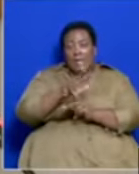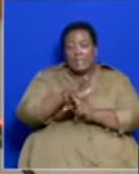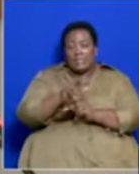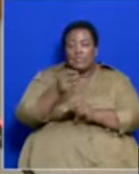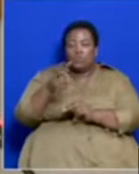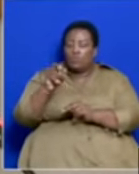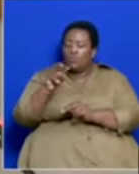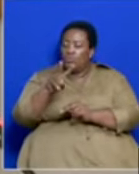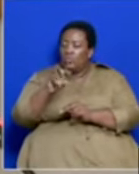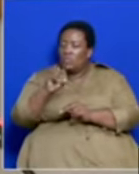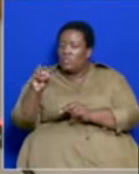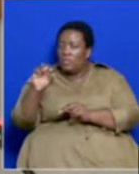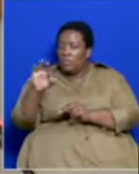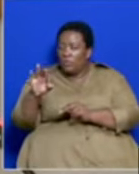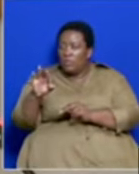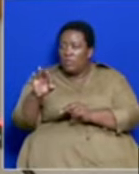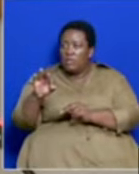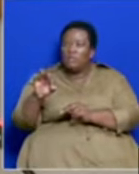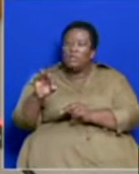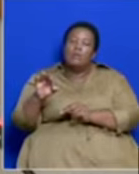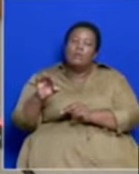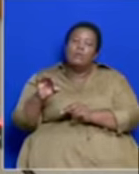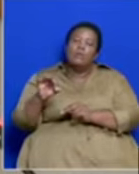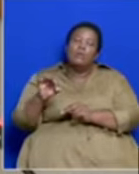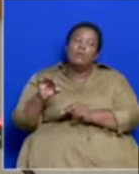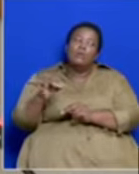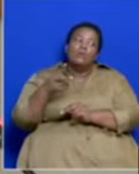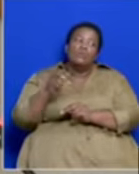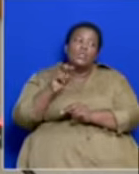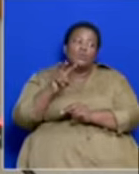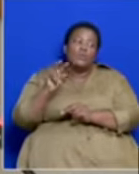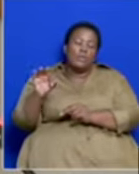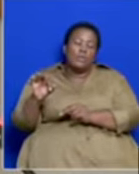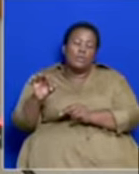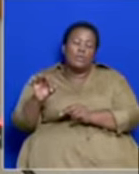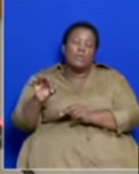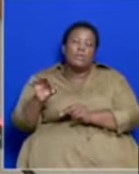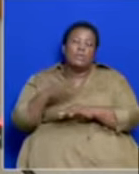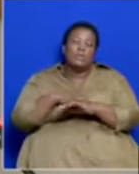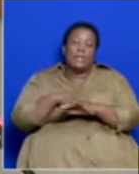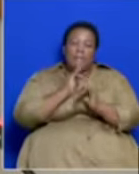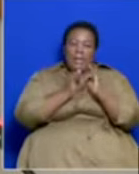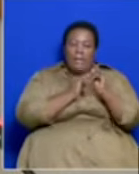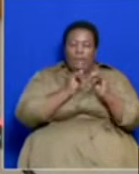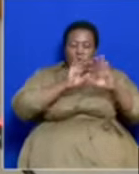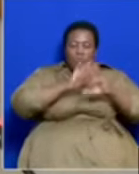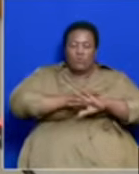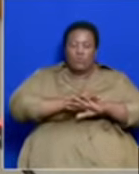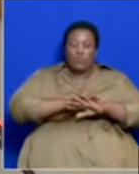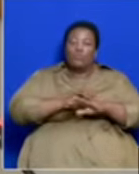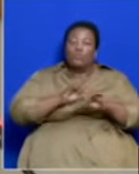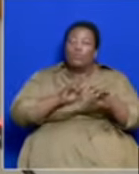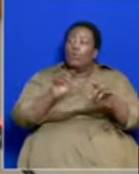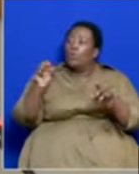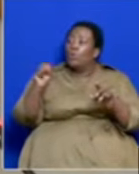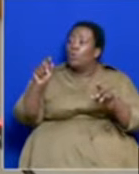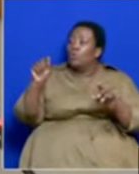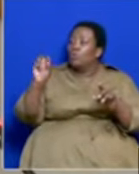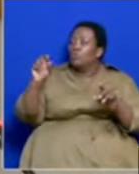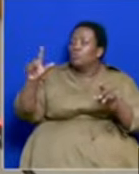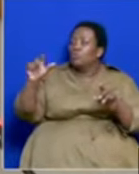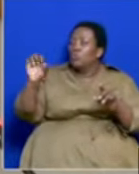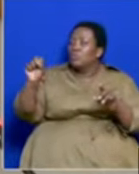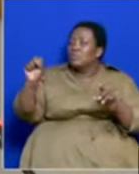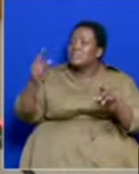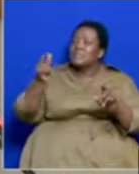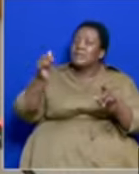hours, I was contacted by Constable Stolz, who informed me that she had received information about a suspected